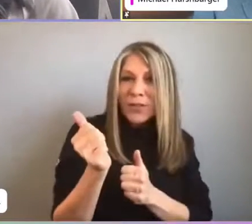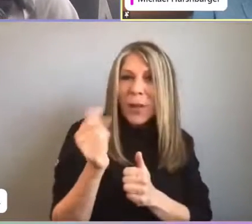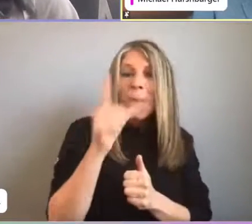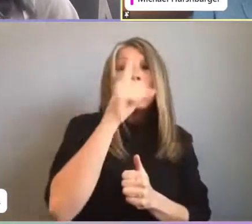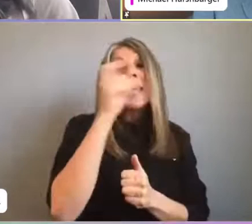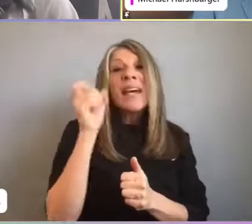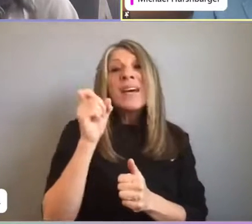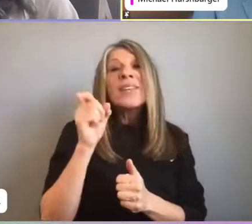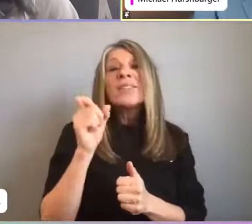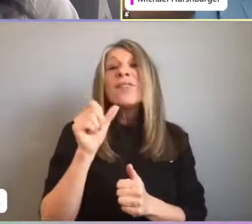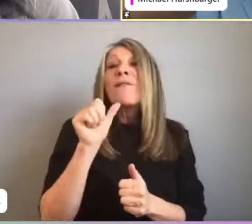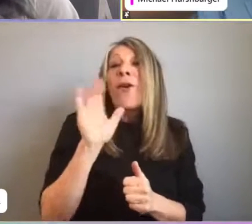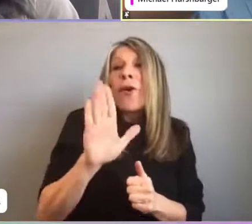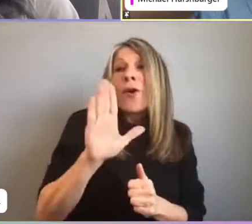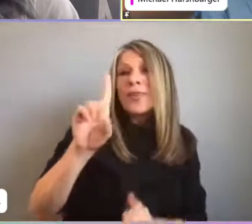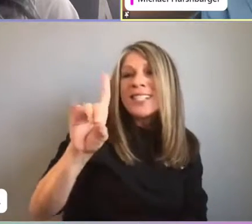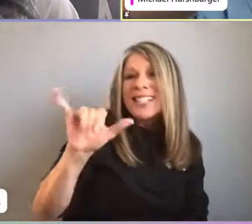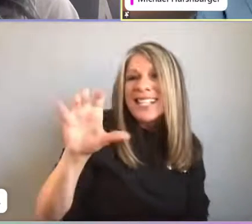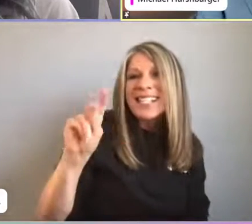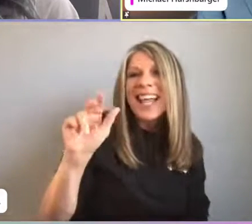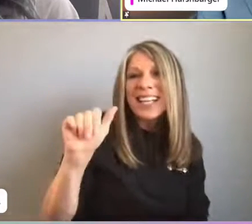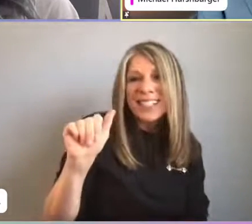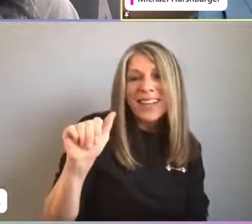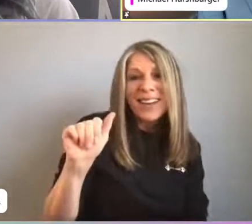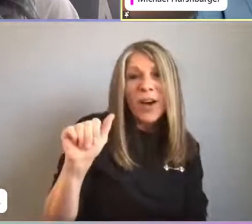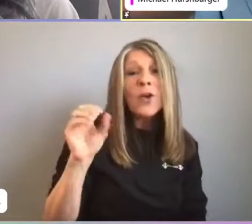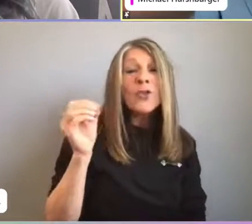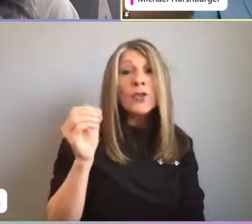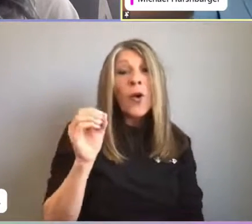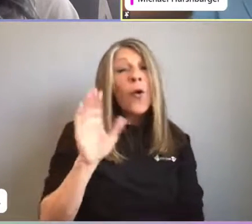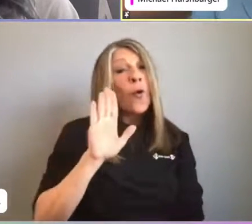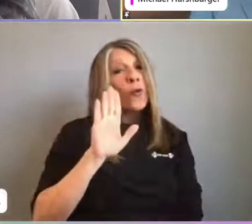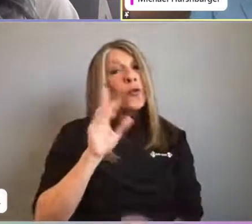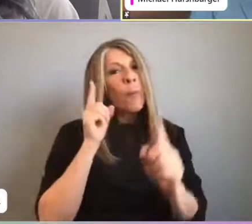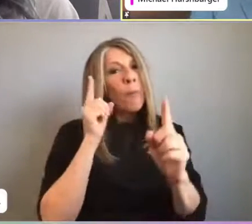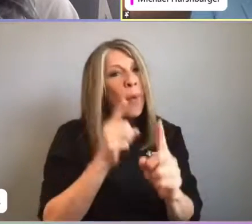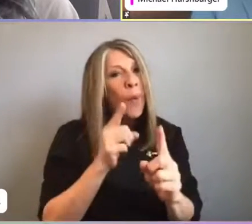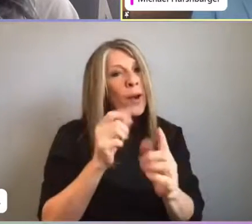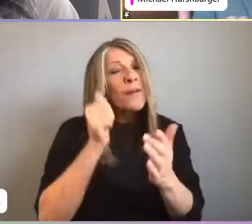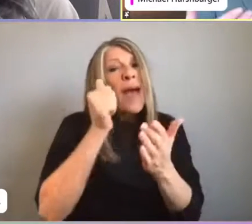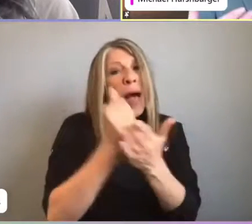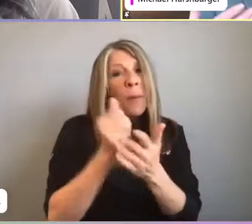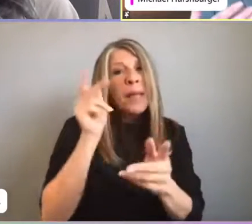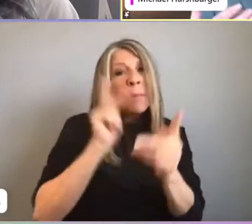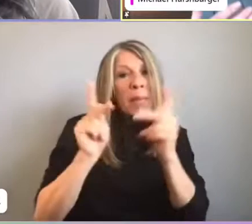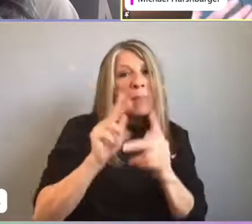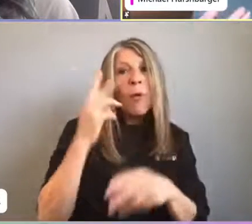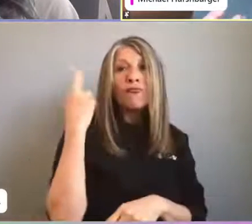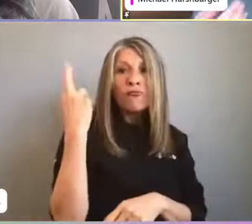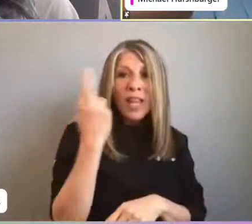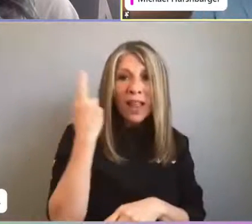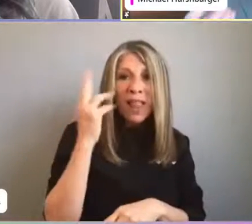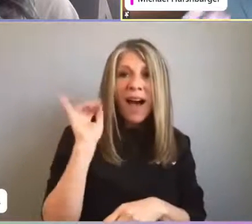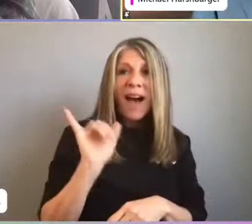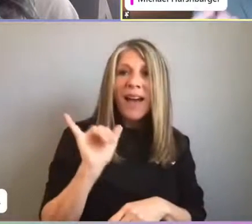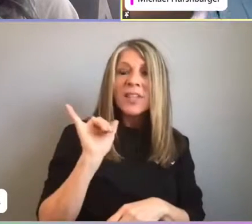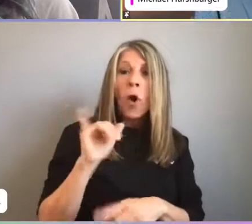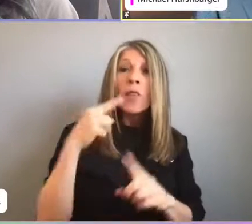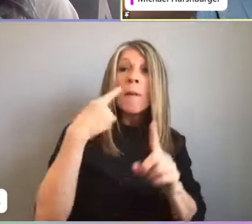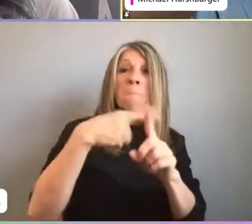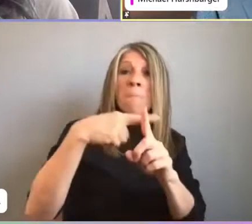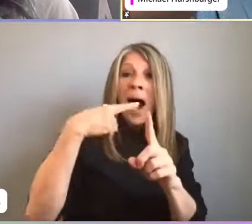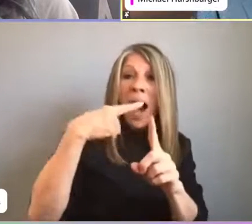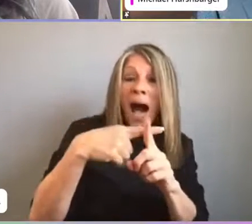of her dyslexia. And so, Donna, it's your point of helping people realize the positive